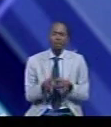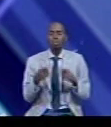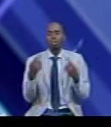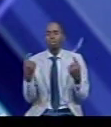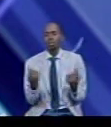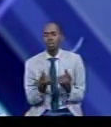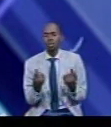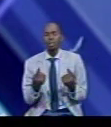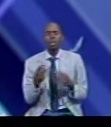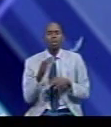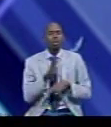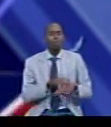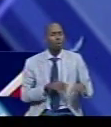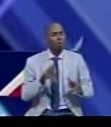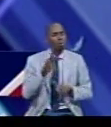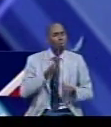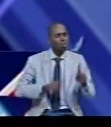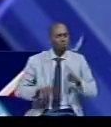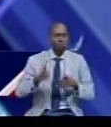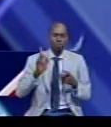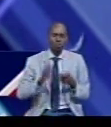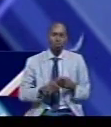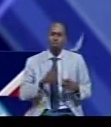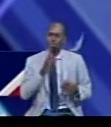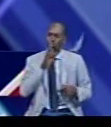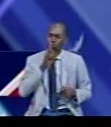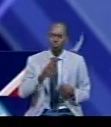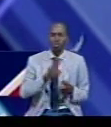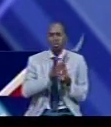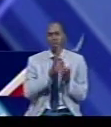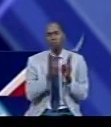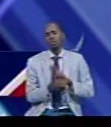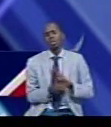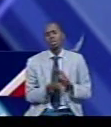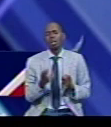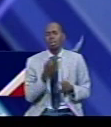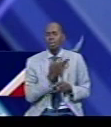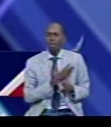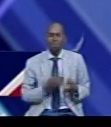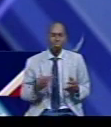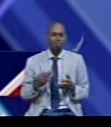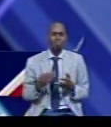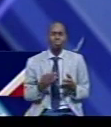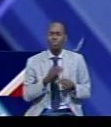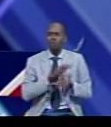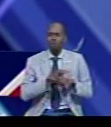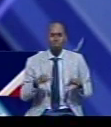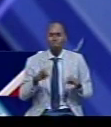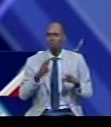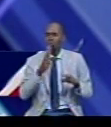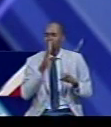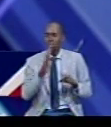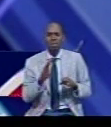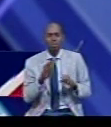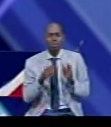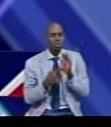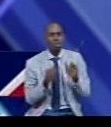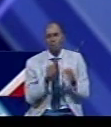call people to genuine repentance. And without any evil, no respect of person with God.